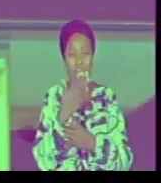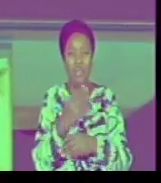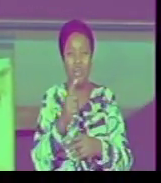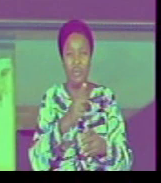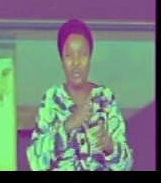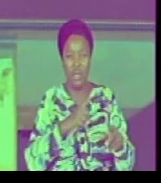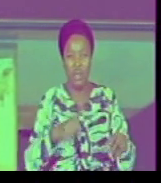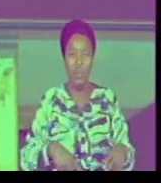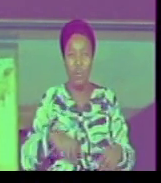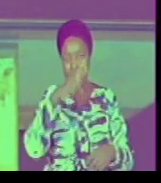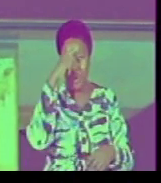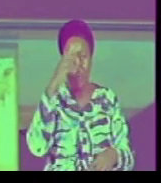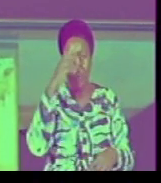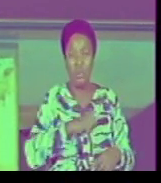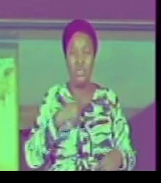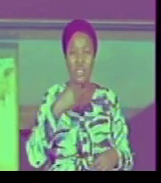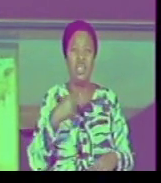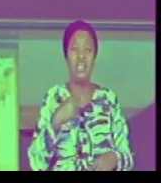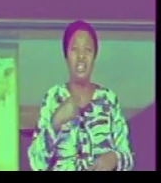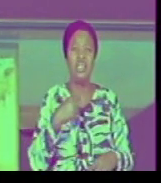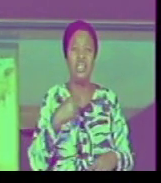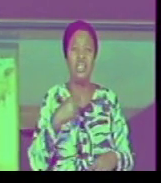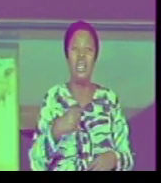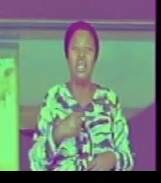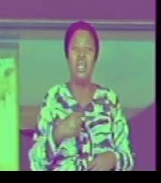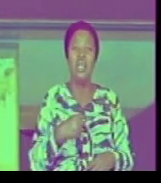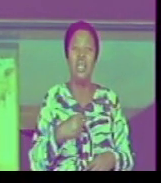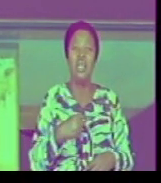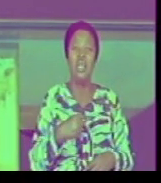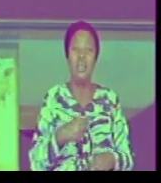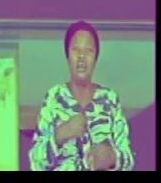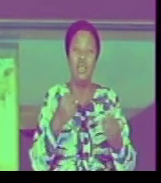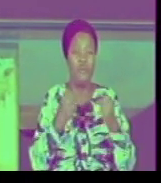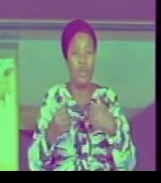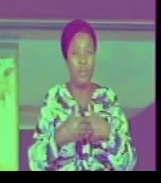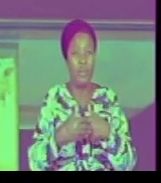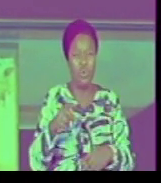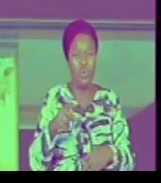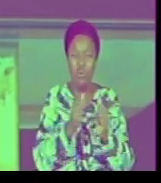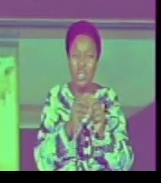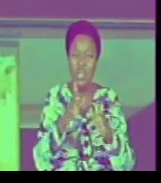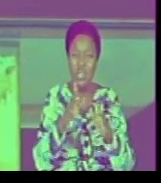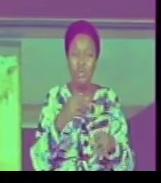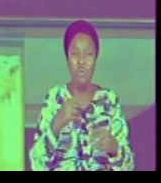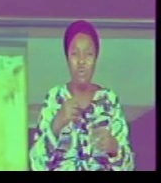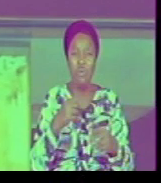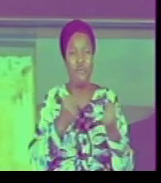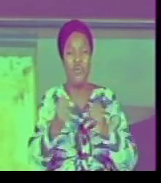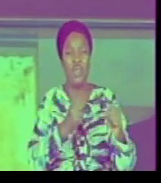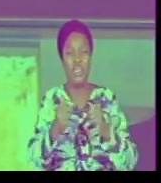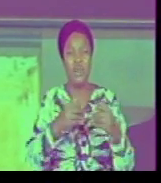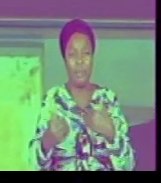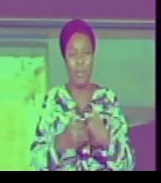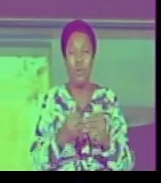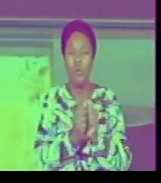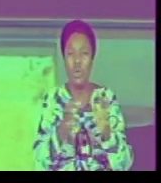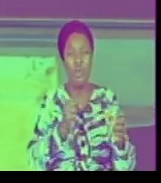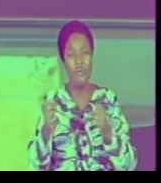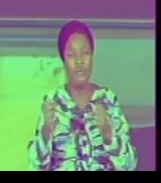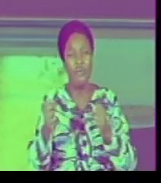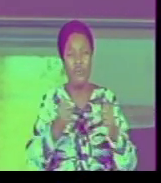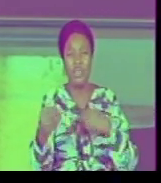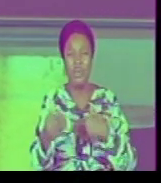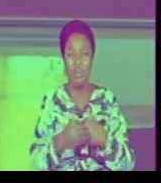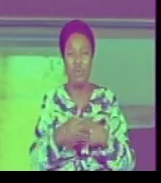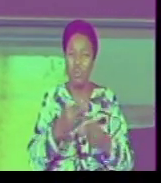Lord, without retaliation, without retaliation. We want to serve the Lord. And